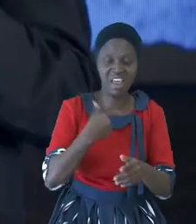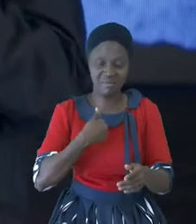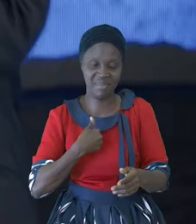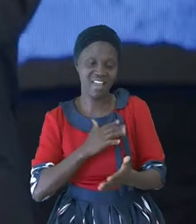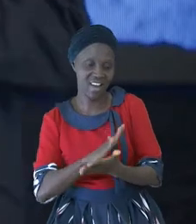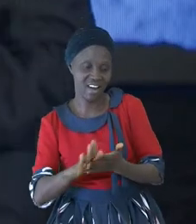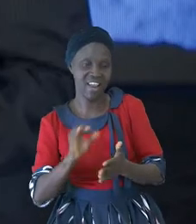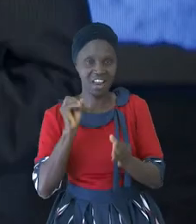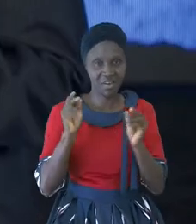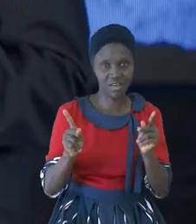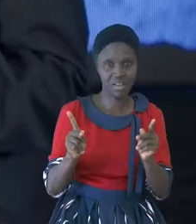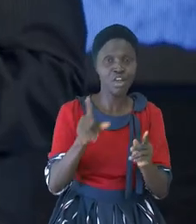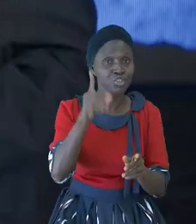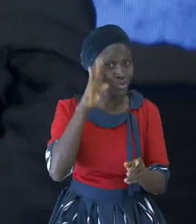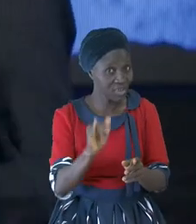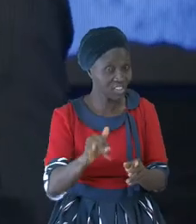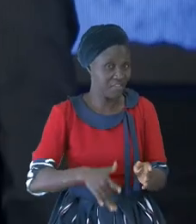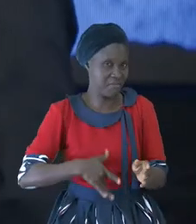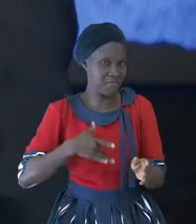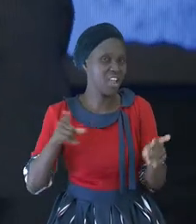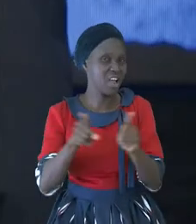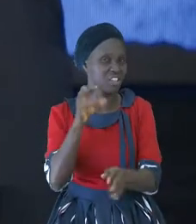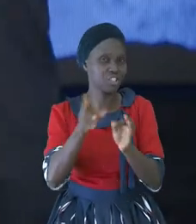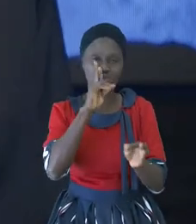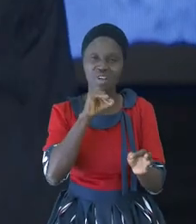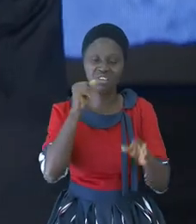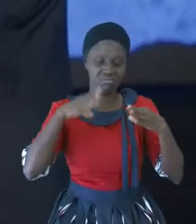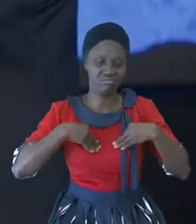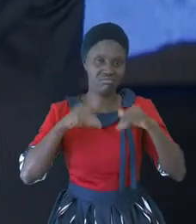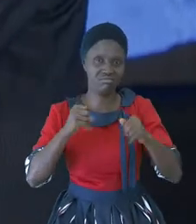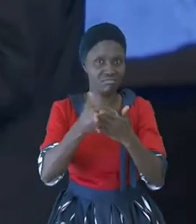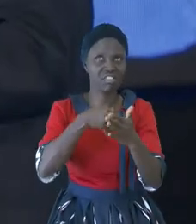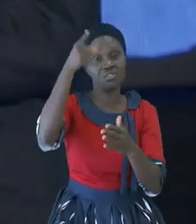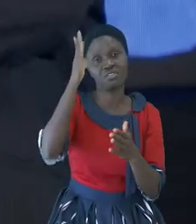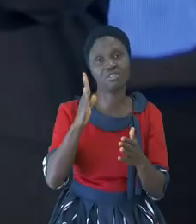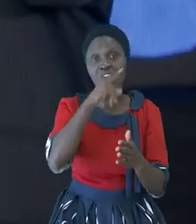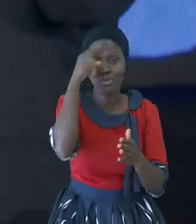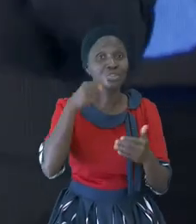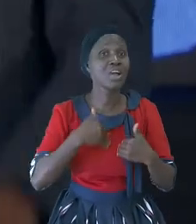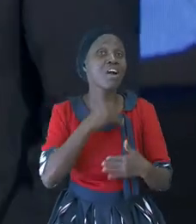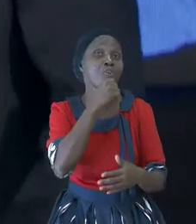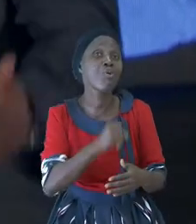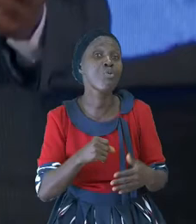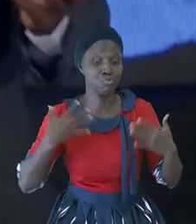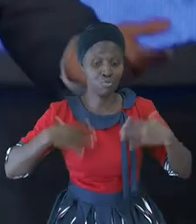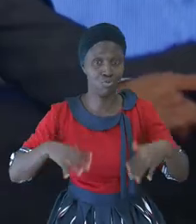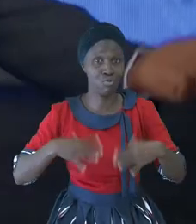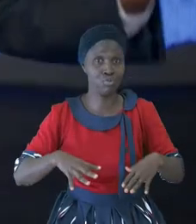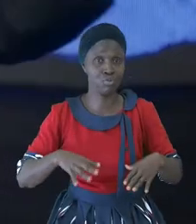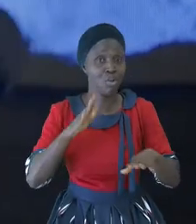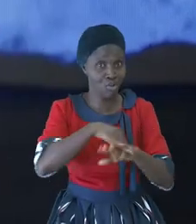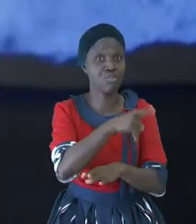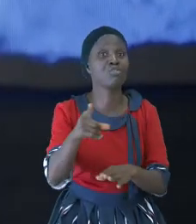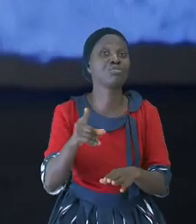still feel like you're not acceptable because you have the old clothes. Remove the old clothes and put on